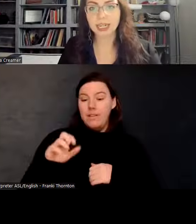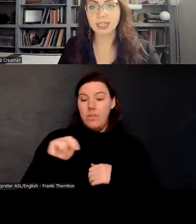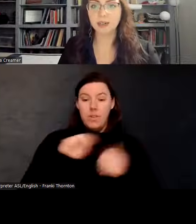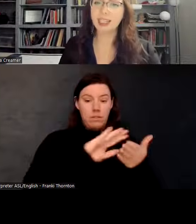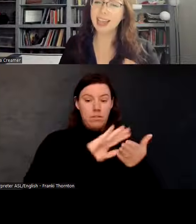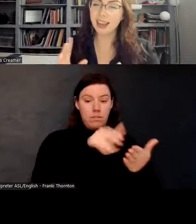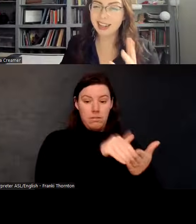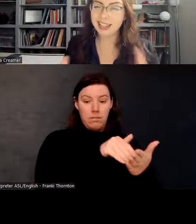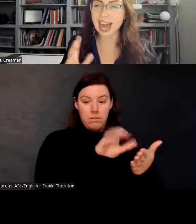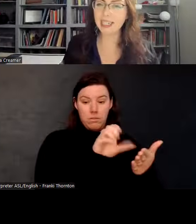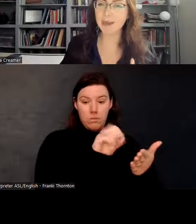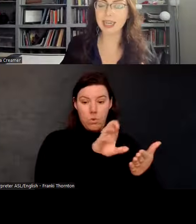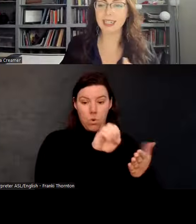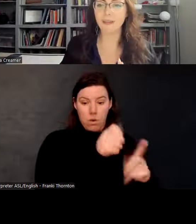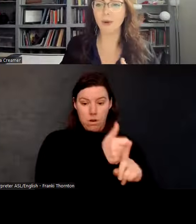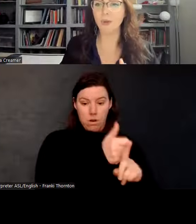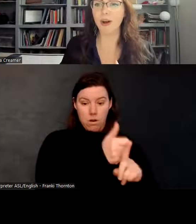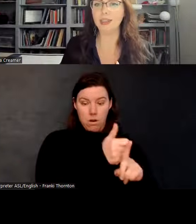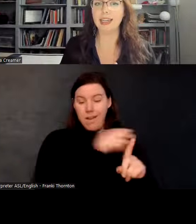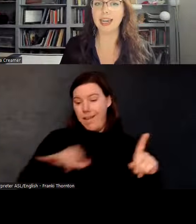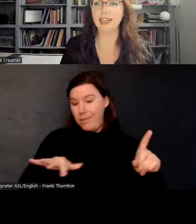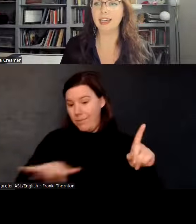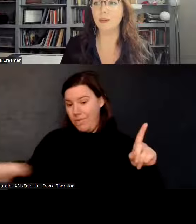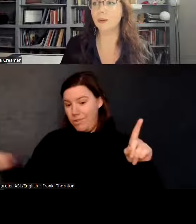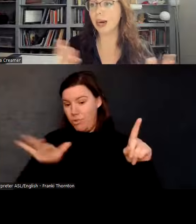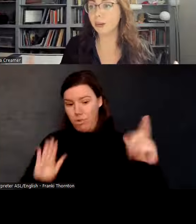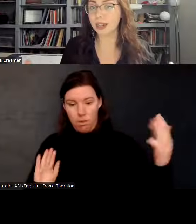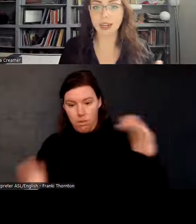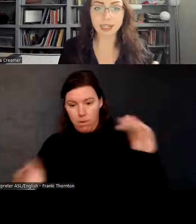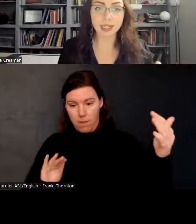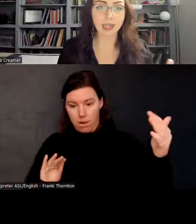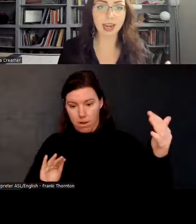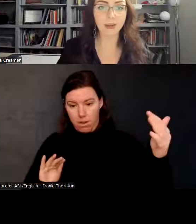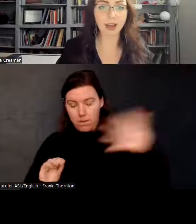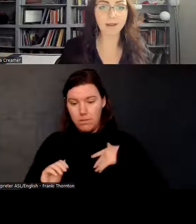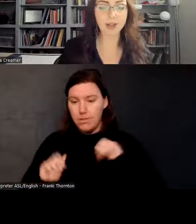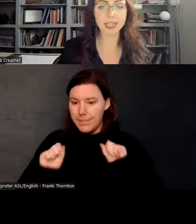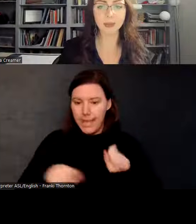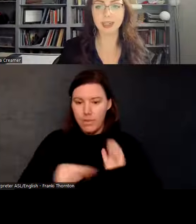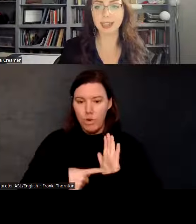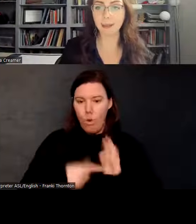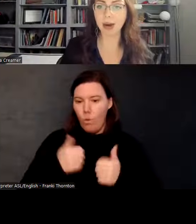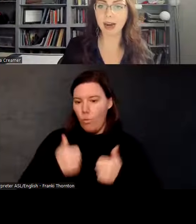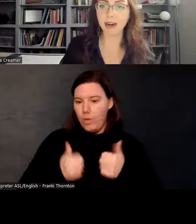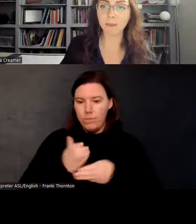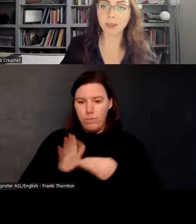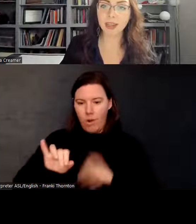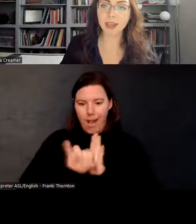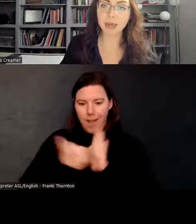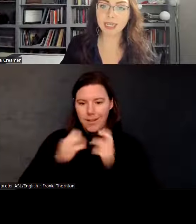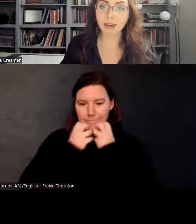provincial settings can really tell us aspects of what one's identity were prioritized and how that varies within the